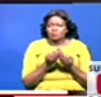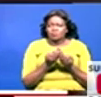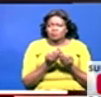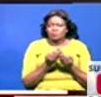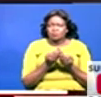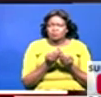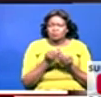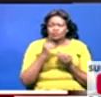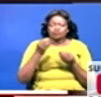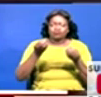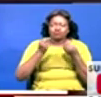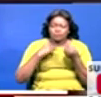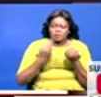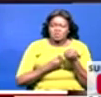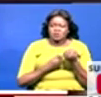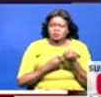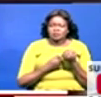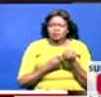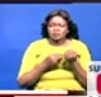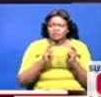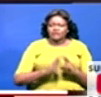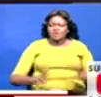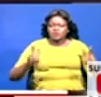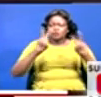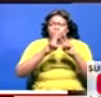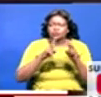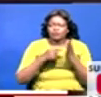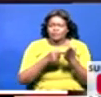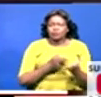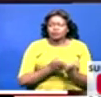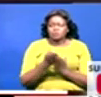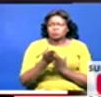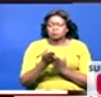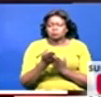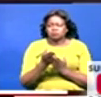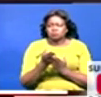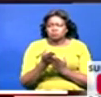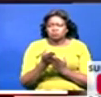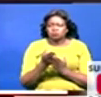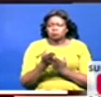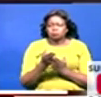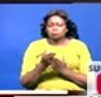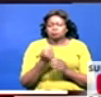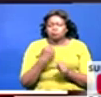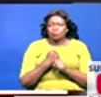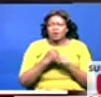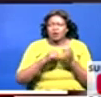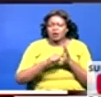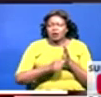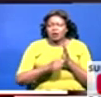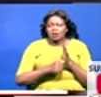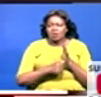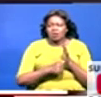in us virtues like integrity, honesty, hard work,